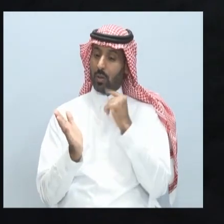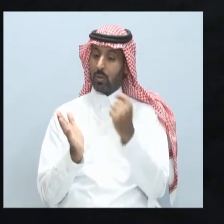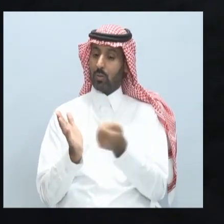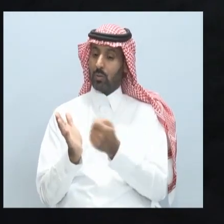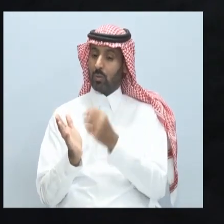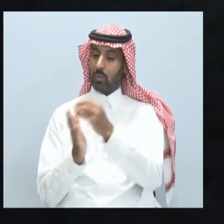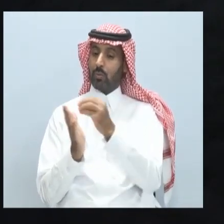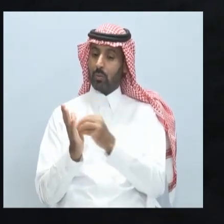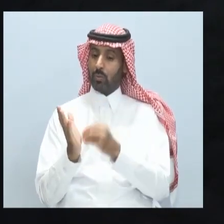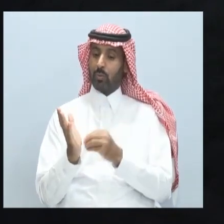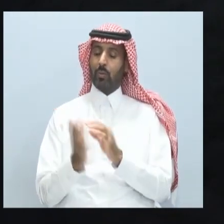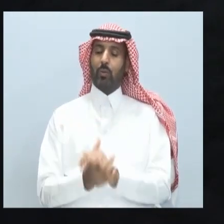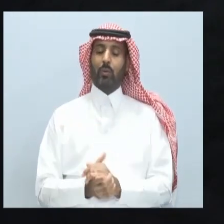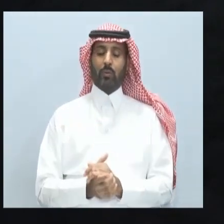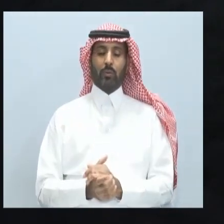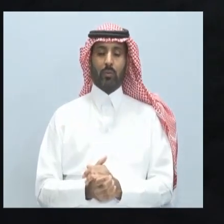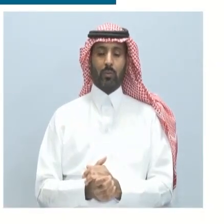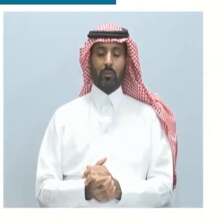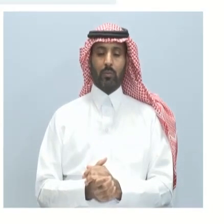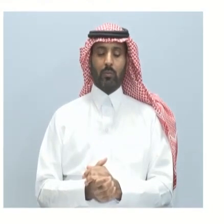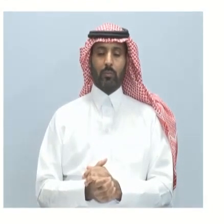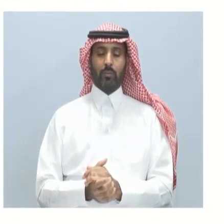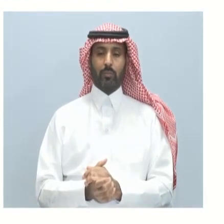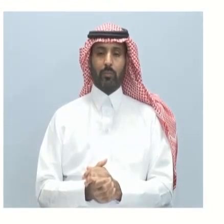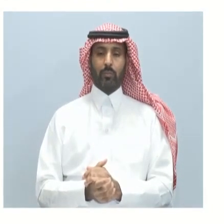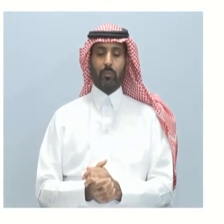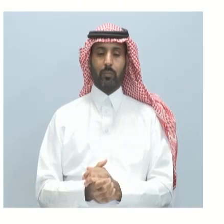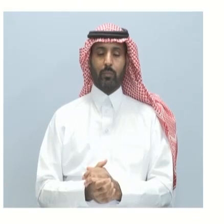what you are talking about or who you are talking about.